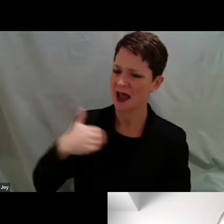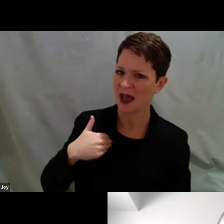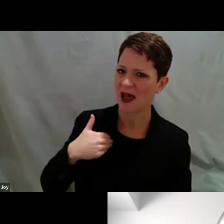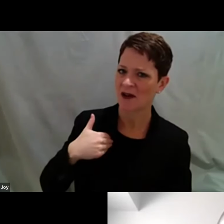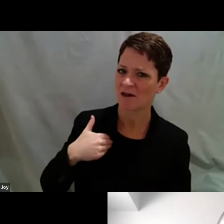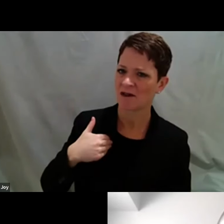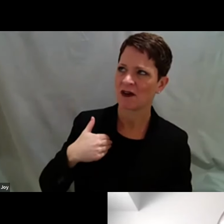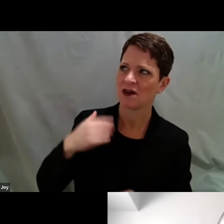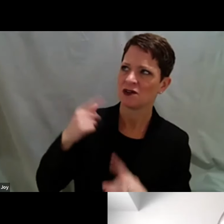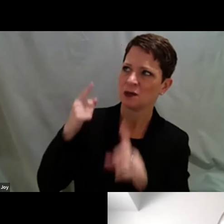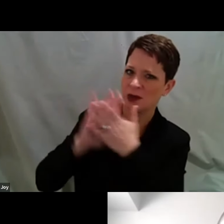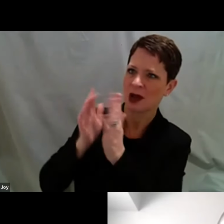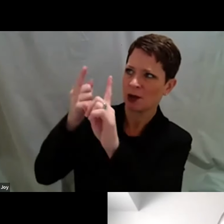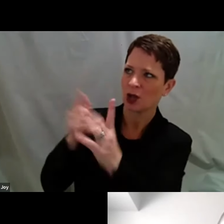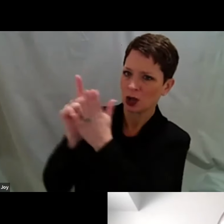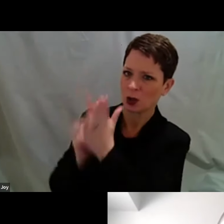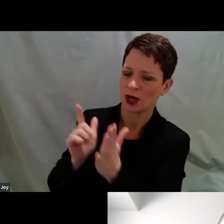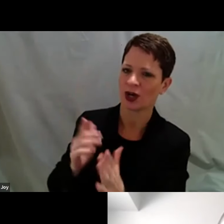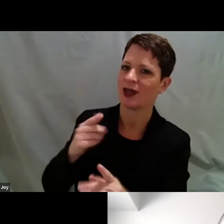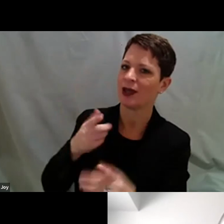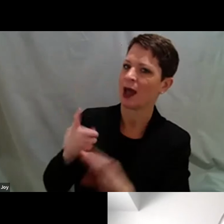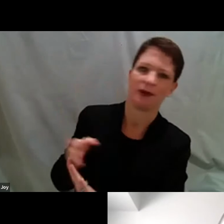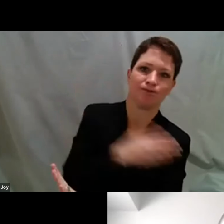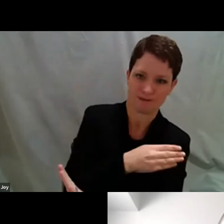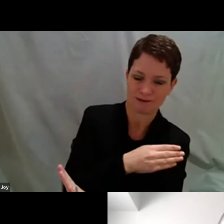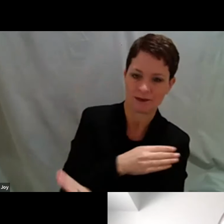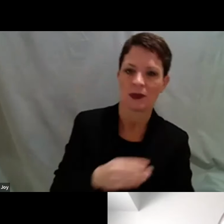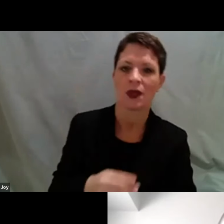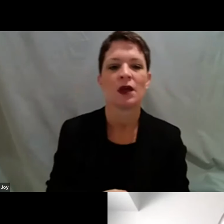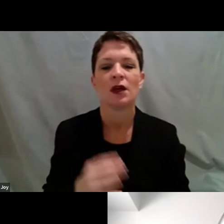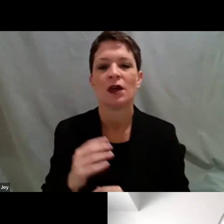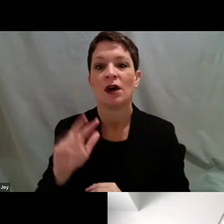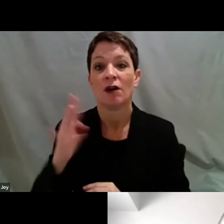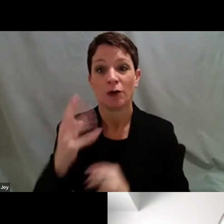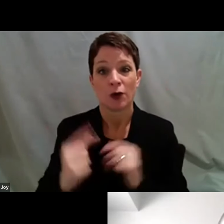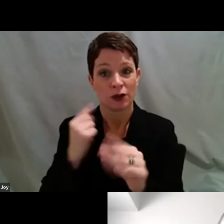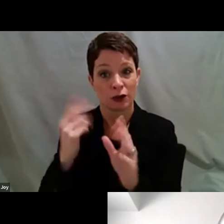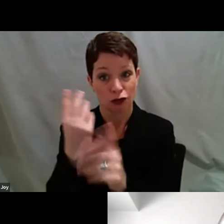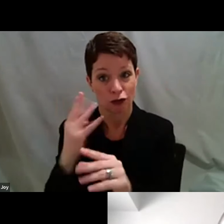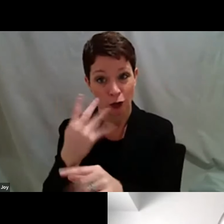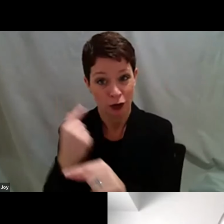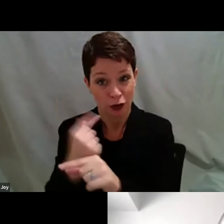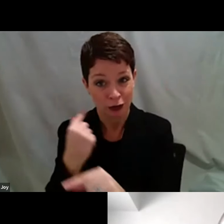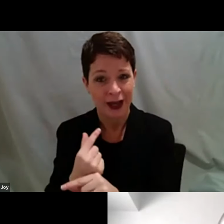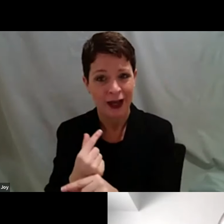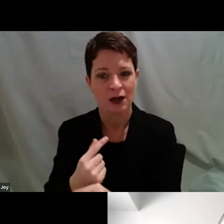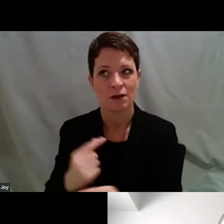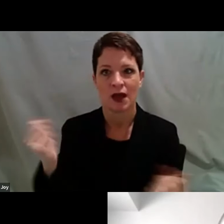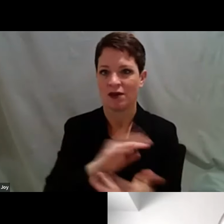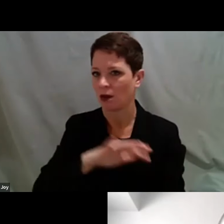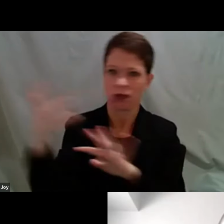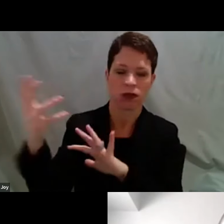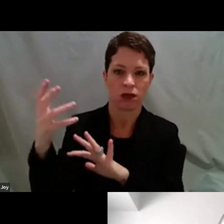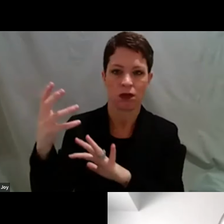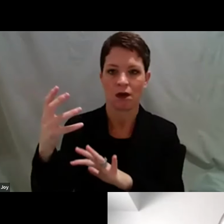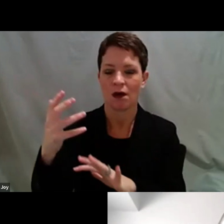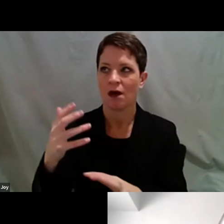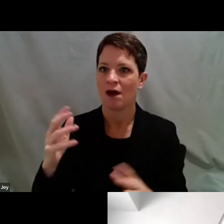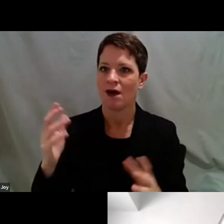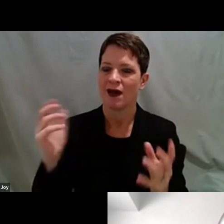a lawyer. So I remember fourth grade as the year that the world went dark, as if the light and happiness had been sucked out of